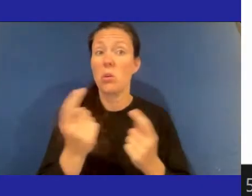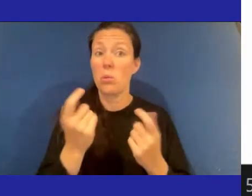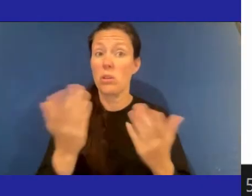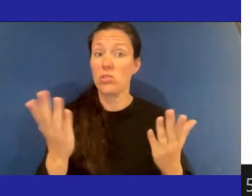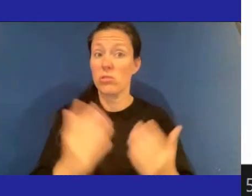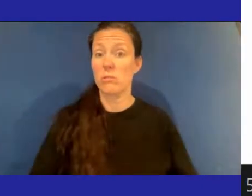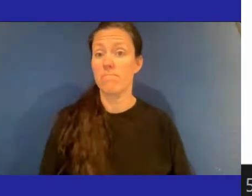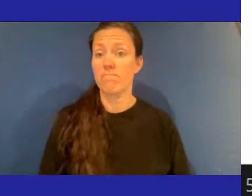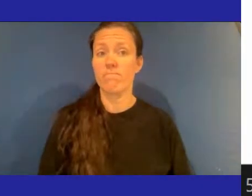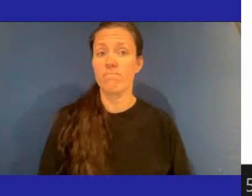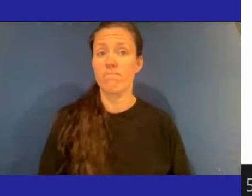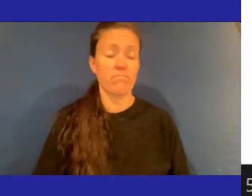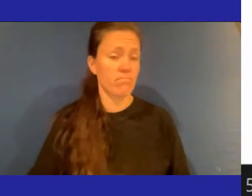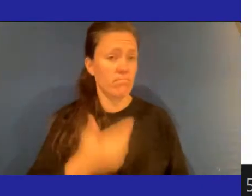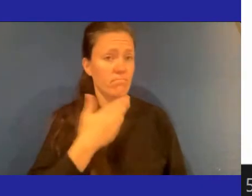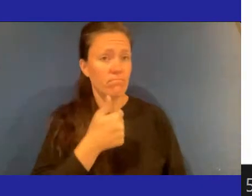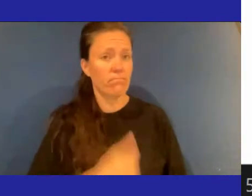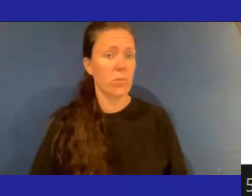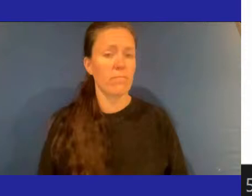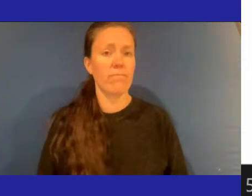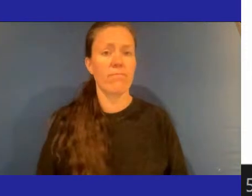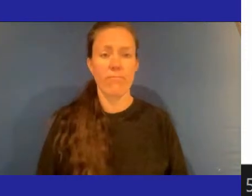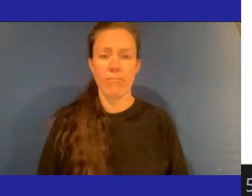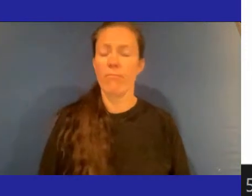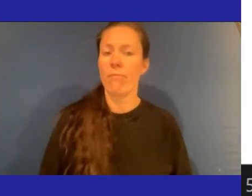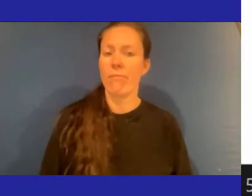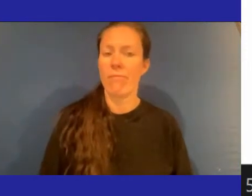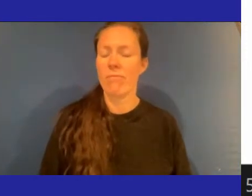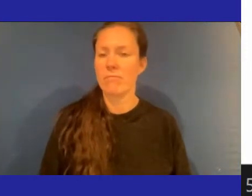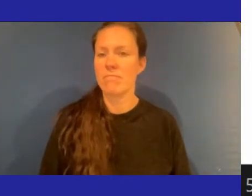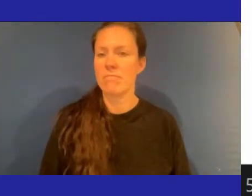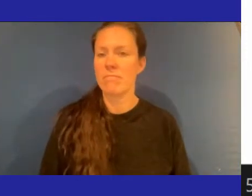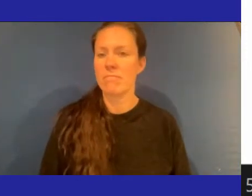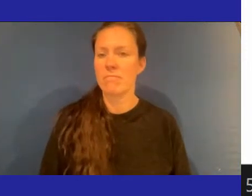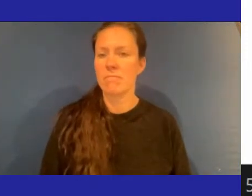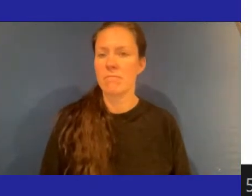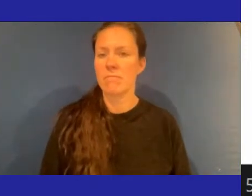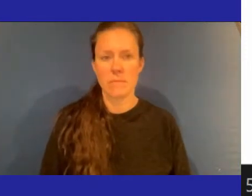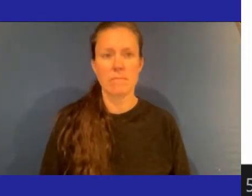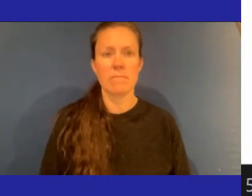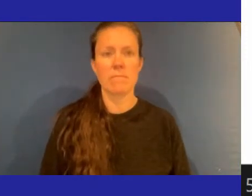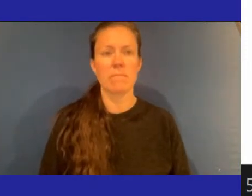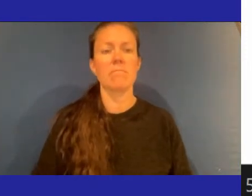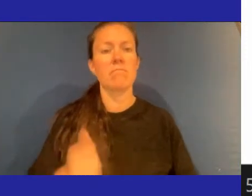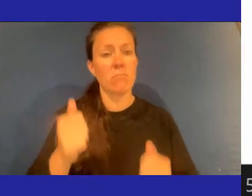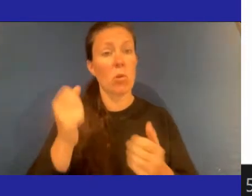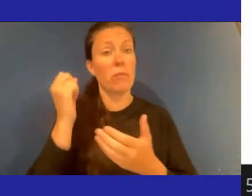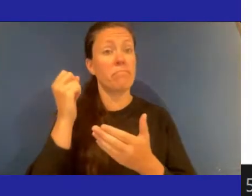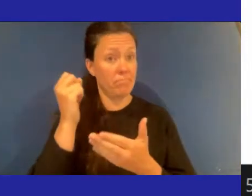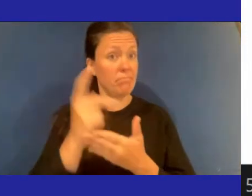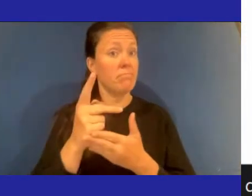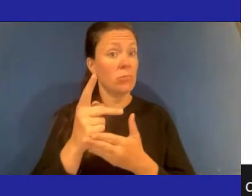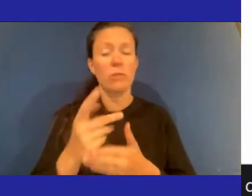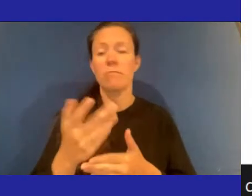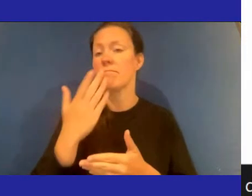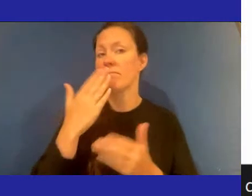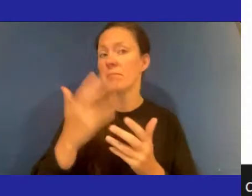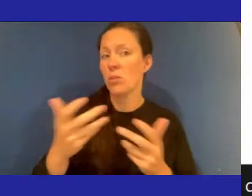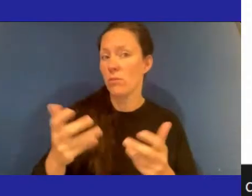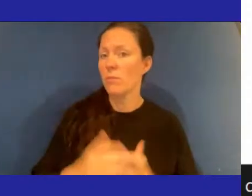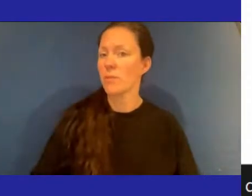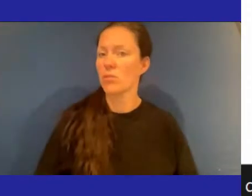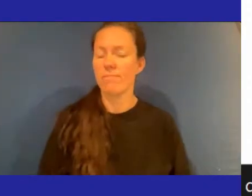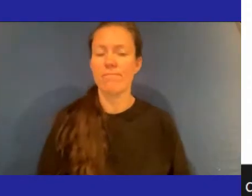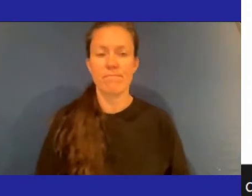Yep, all good. Dr. Spiritu, Mr. Pagan, and I Yes. am as well. Unanimous approval. Thank you very much. Congratulations, and good